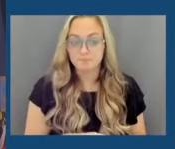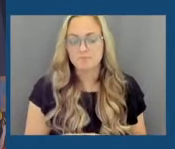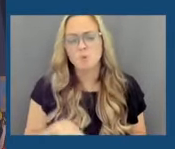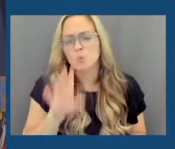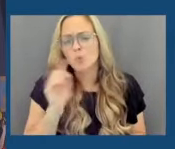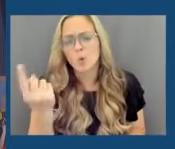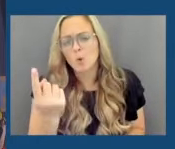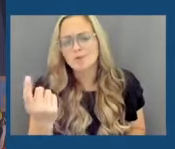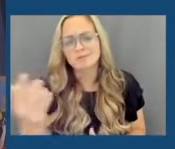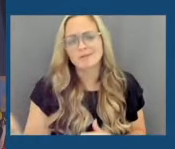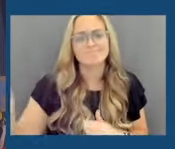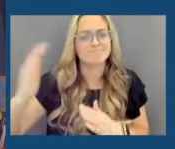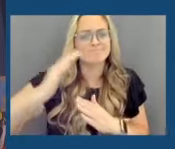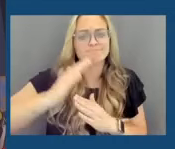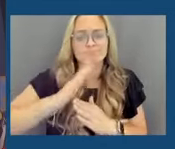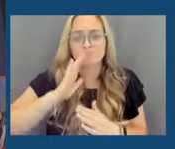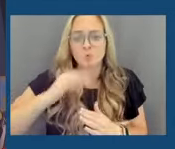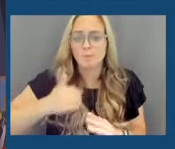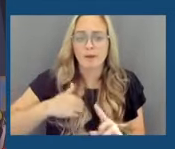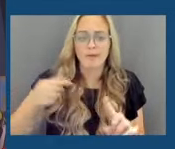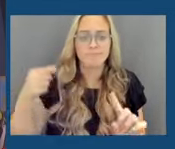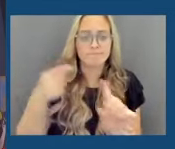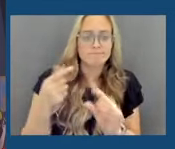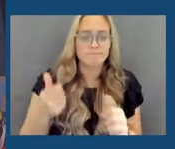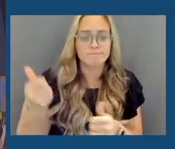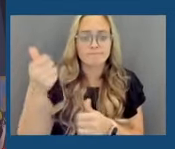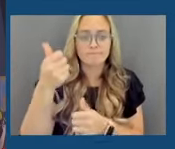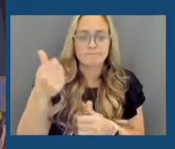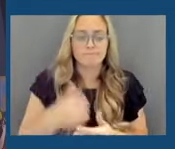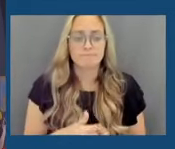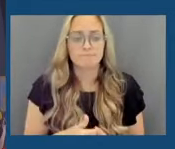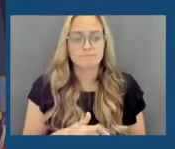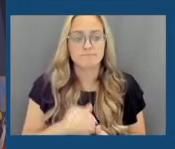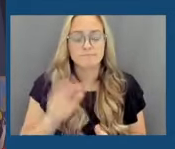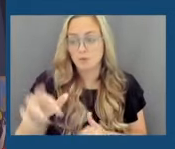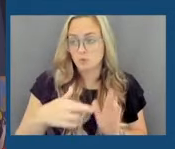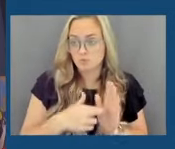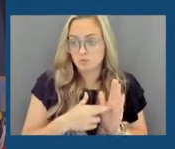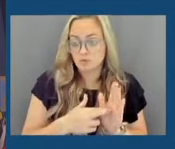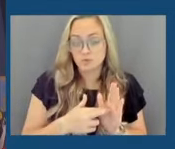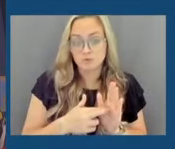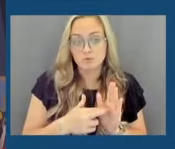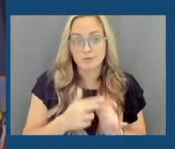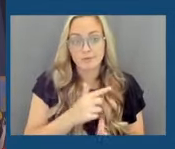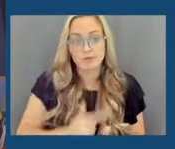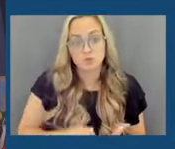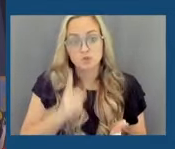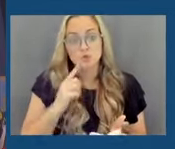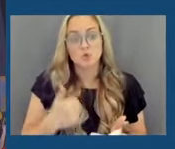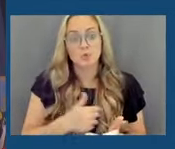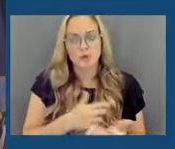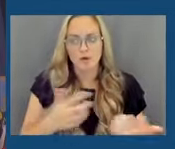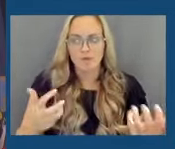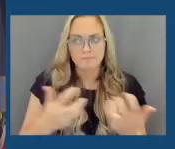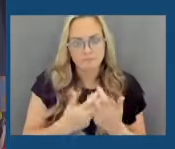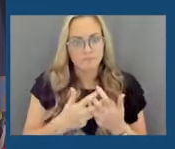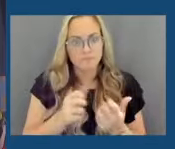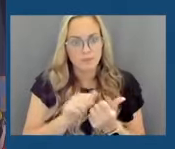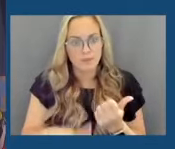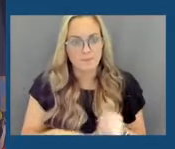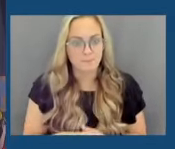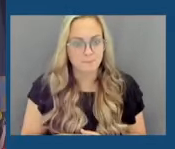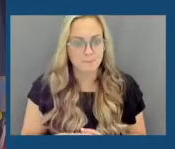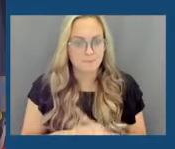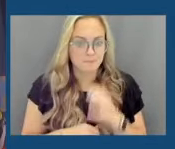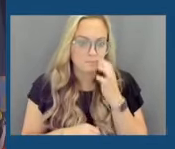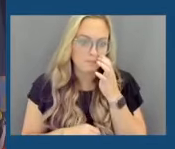the top priority of my administration and your representatives in the legislature. We are aligned with this.